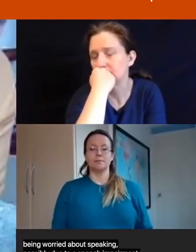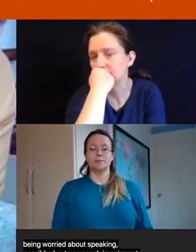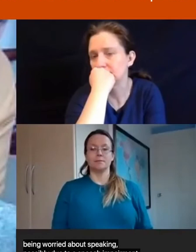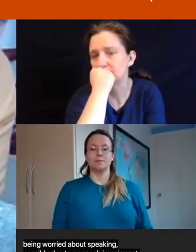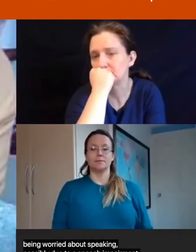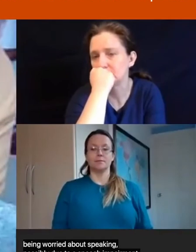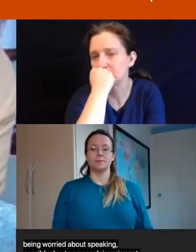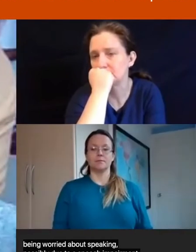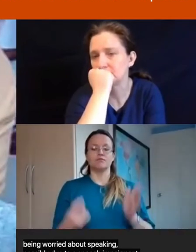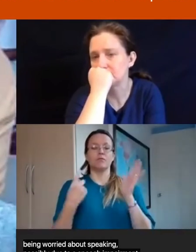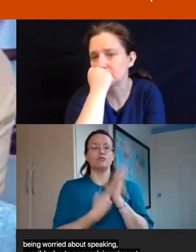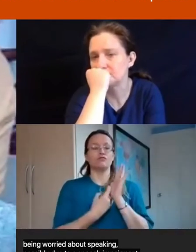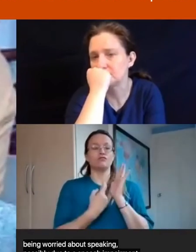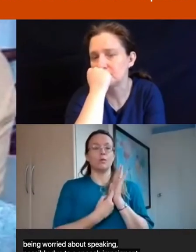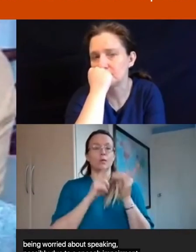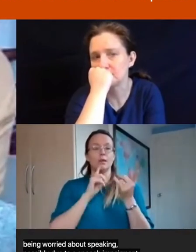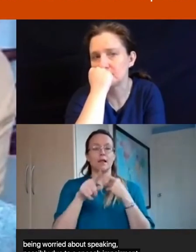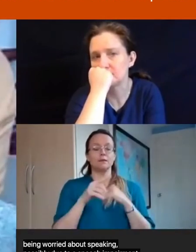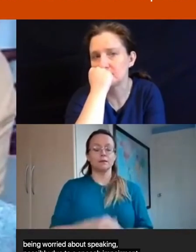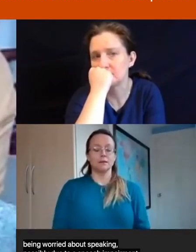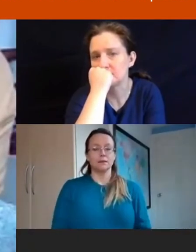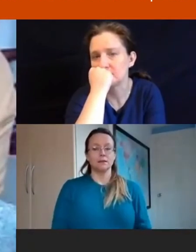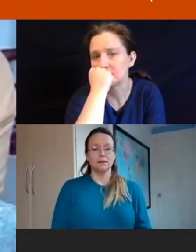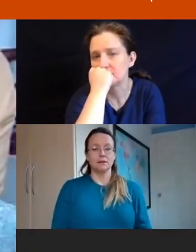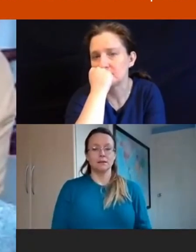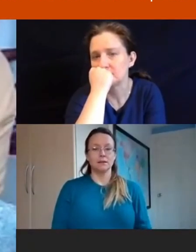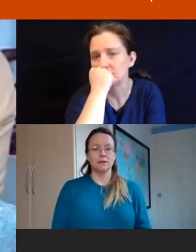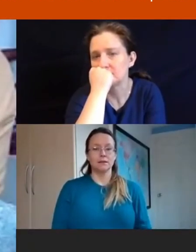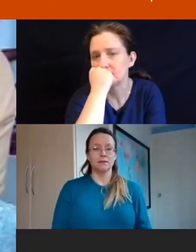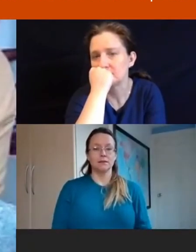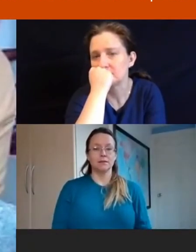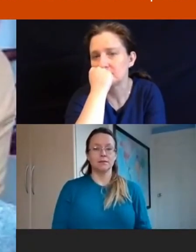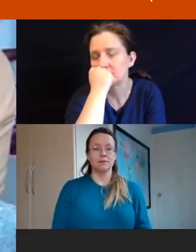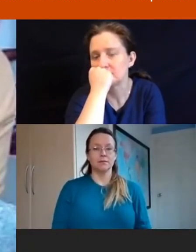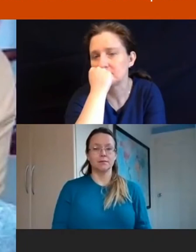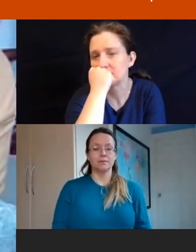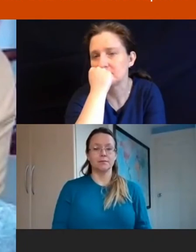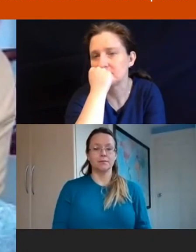Ruth says, I wonder how powerful a force